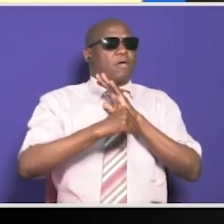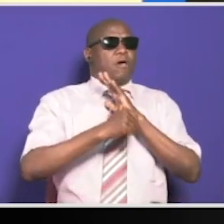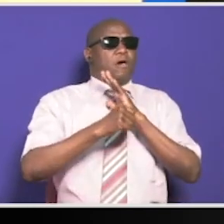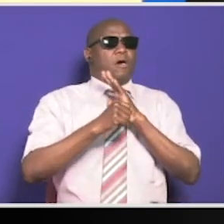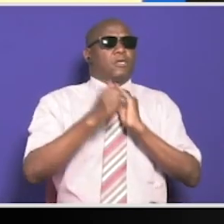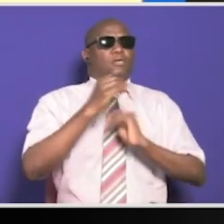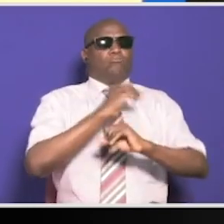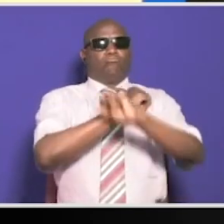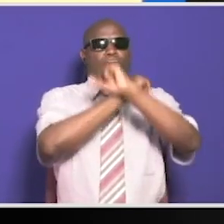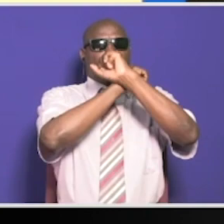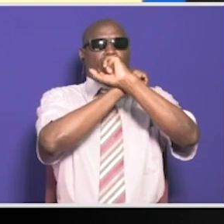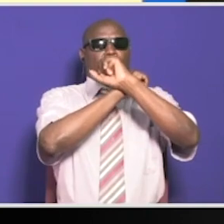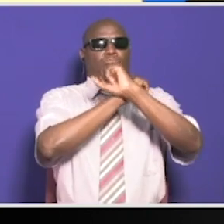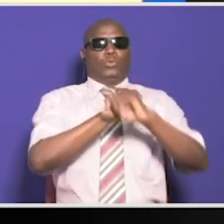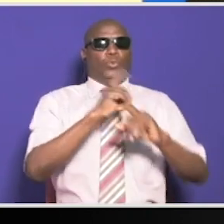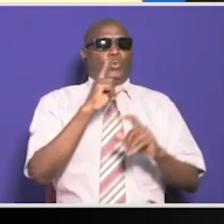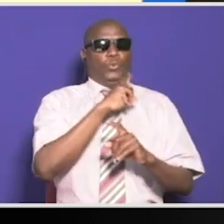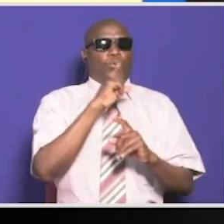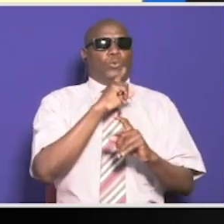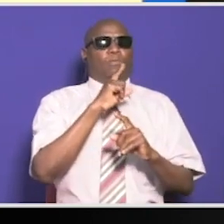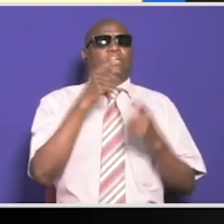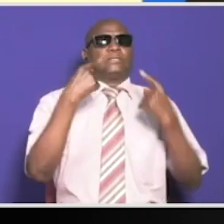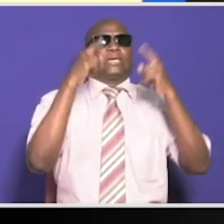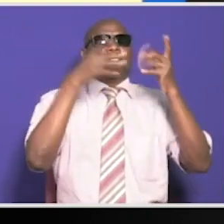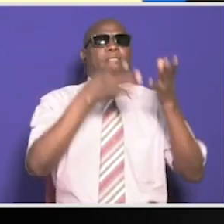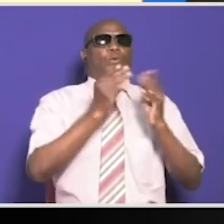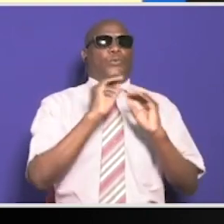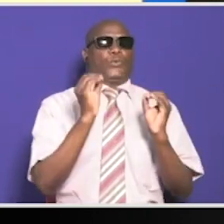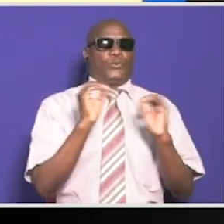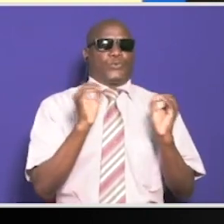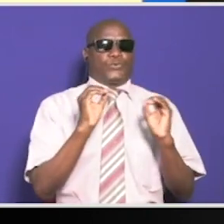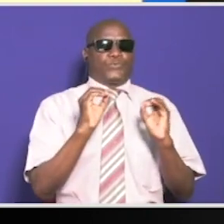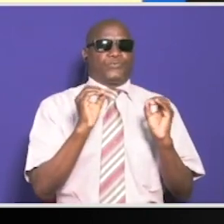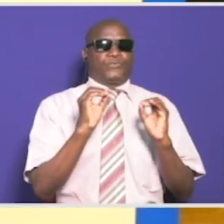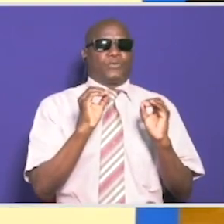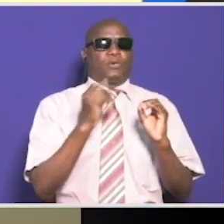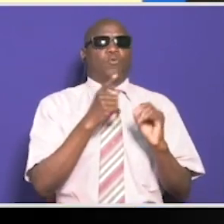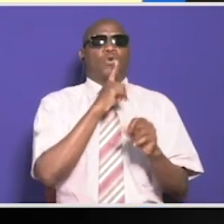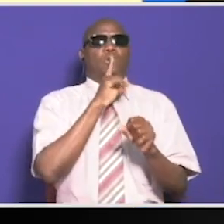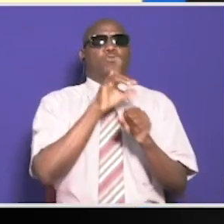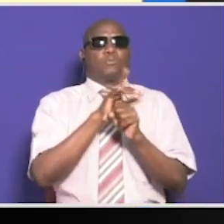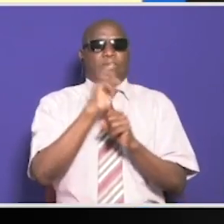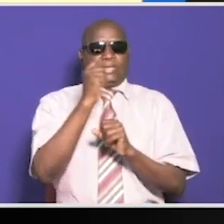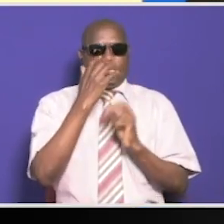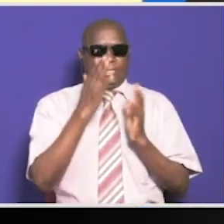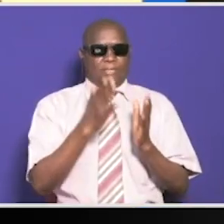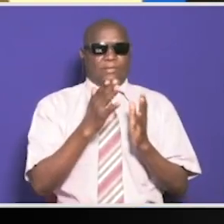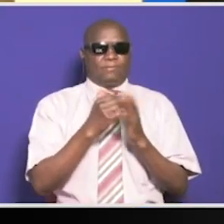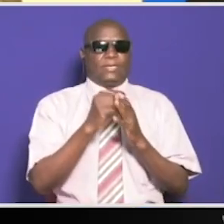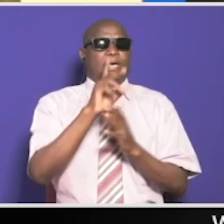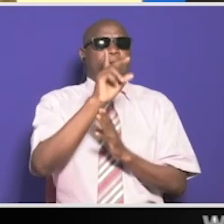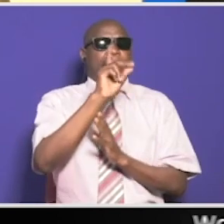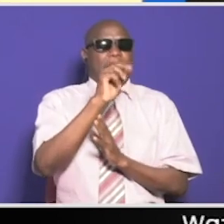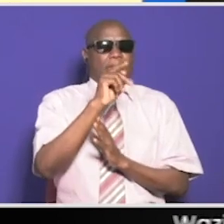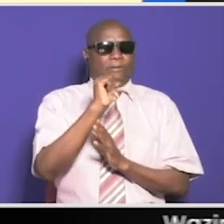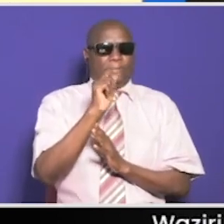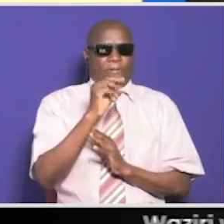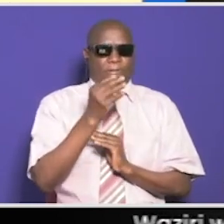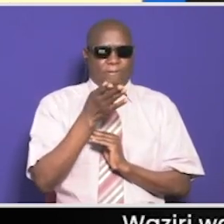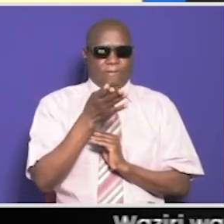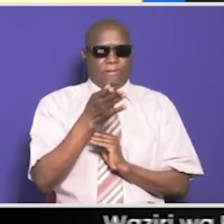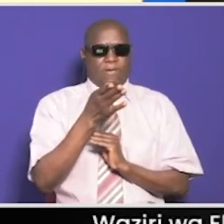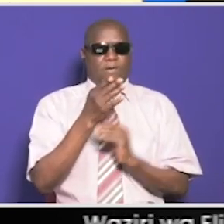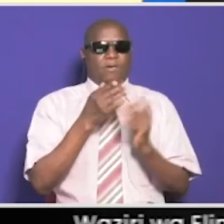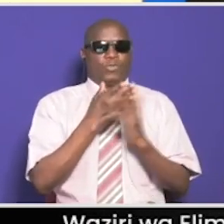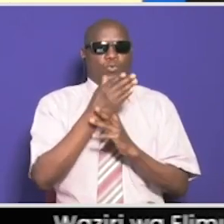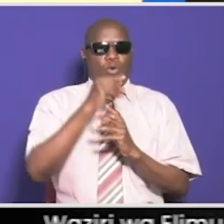space, it was unsuccessful. So I want to assure Kenyans that the data that is held by government on